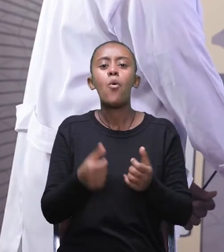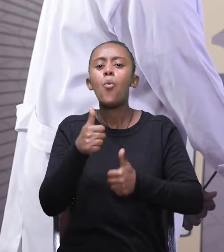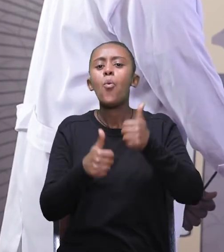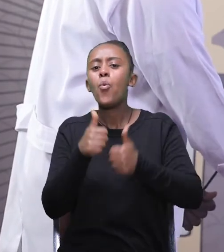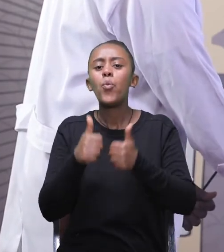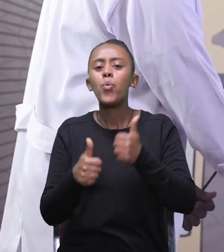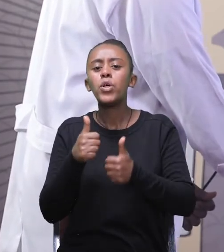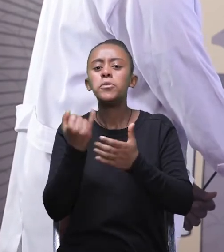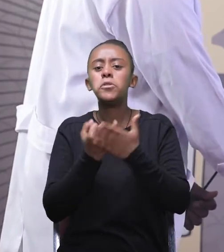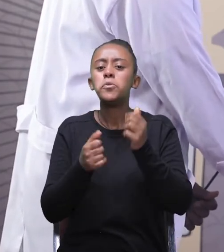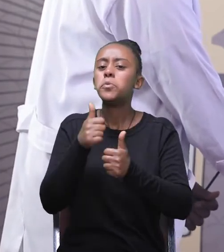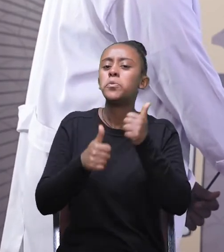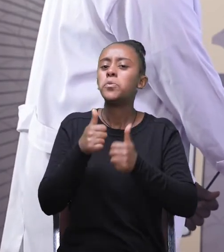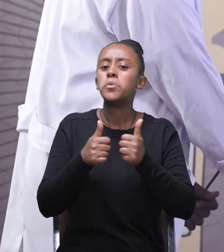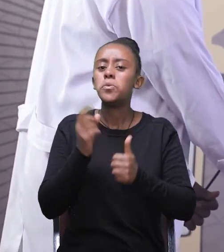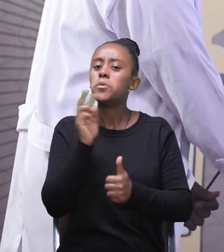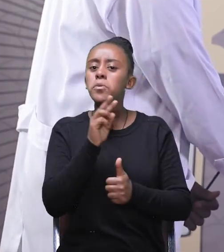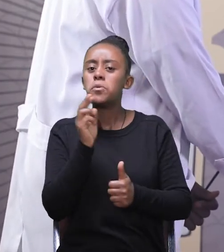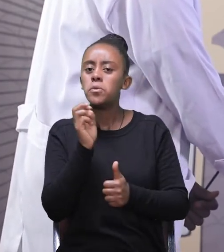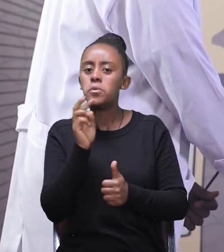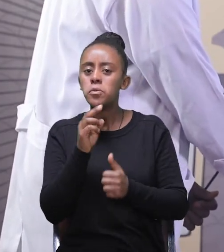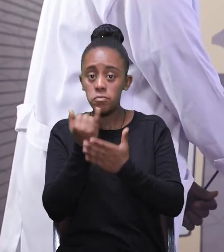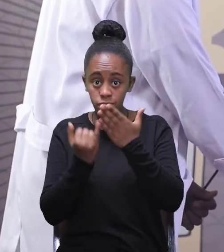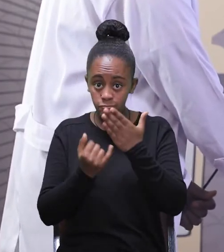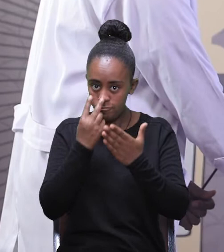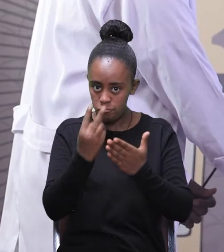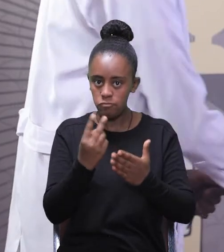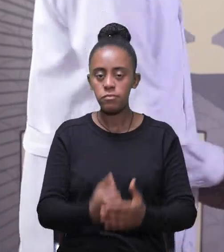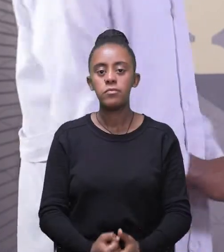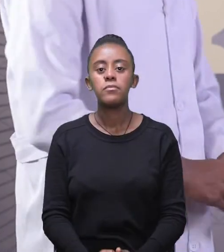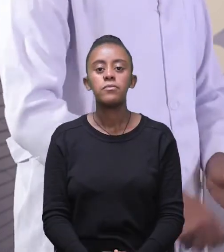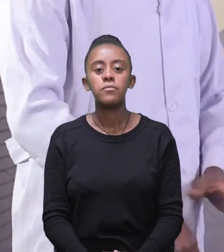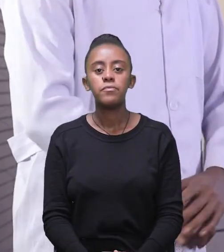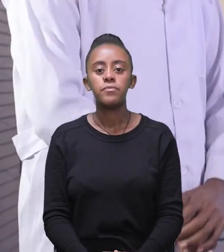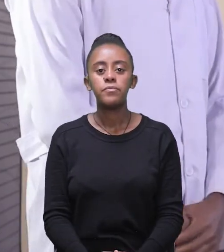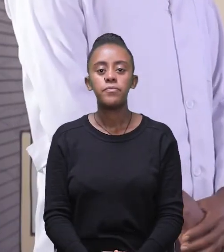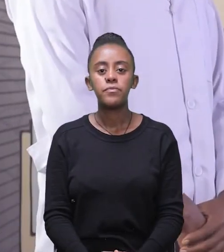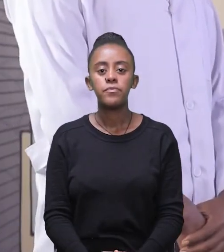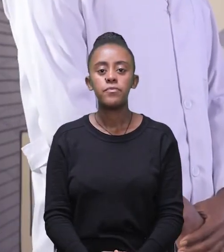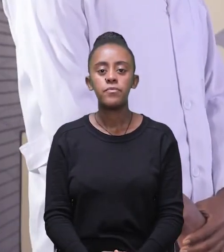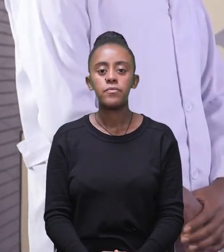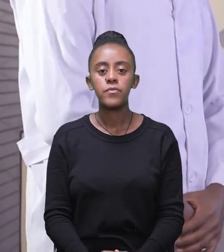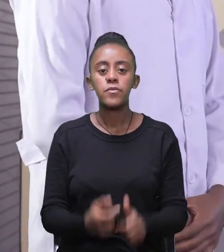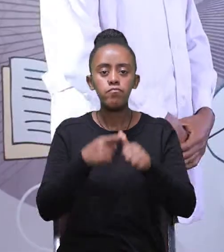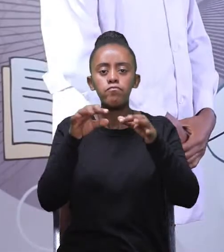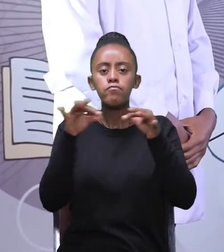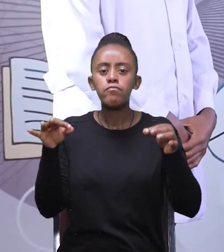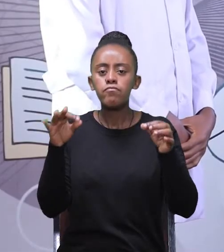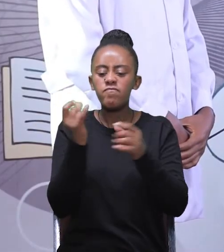picture describe the sentence? Look at, student. Which sentence describe the